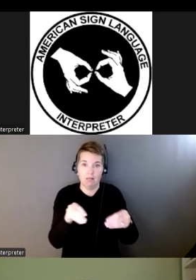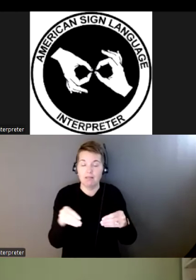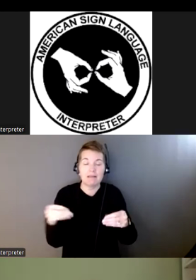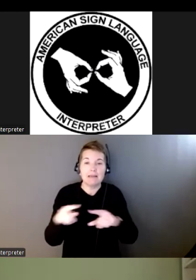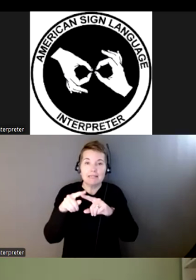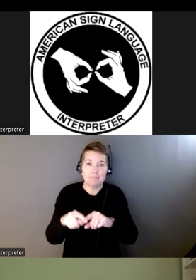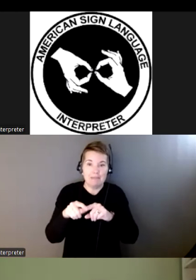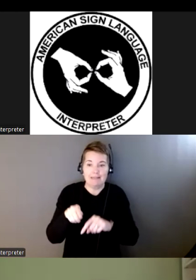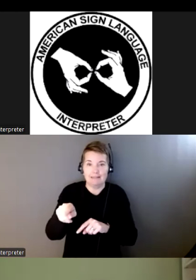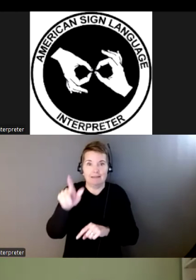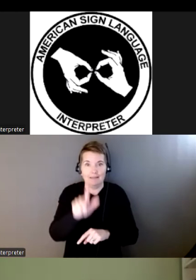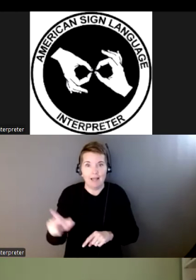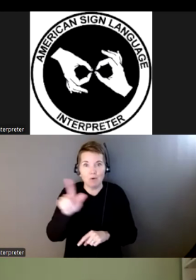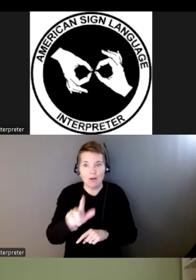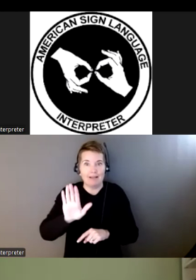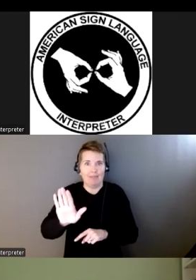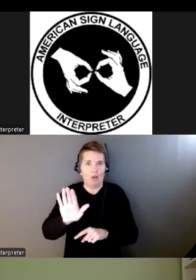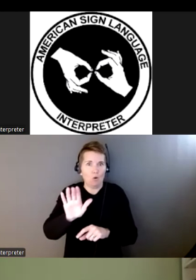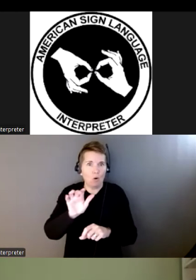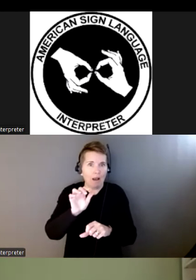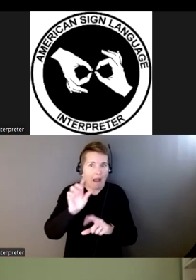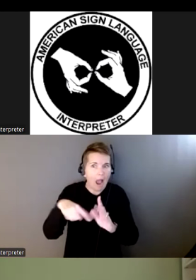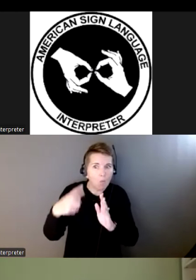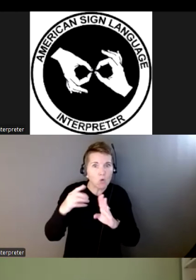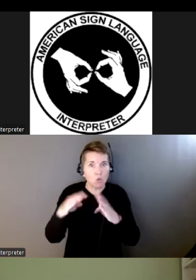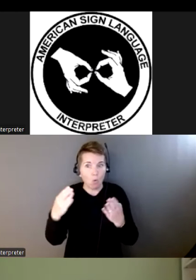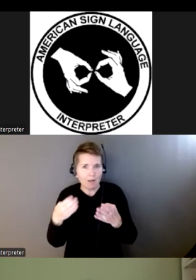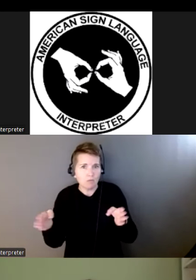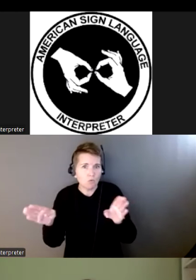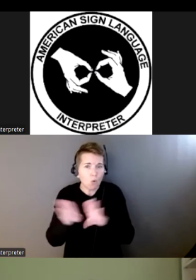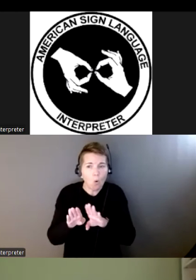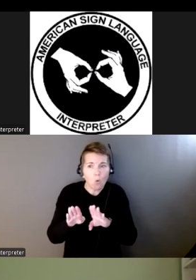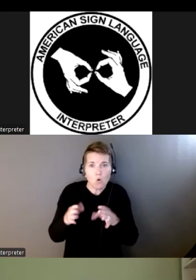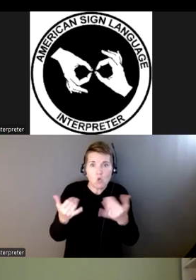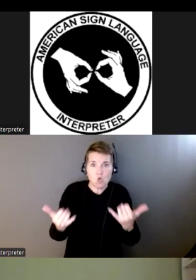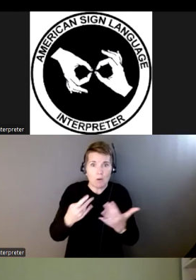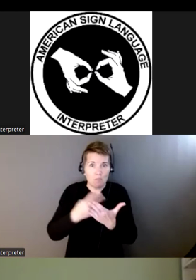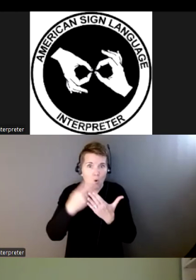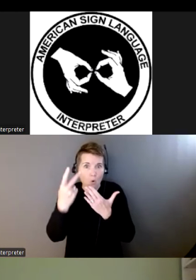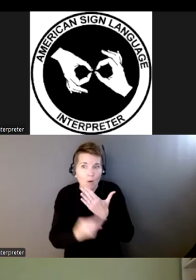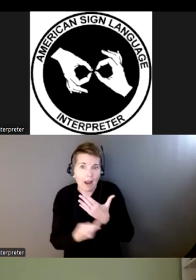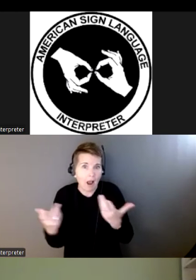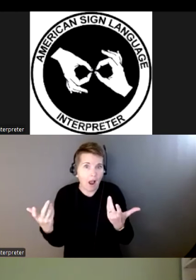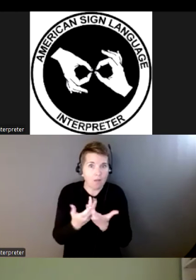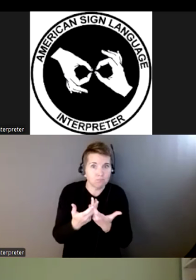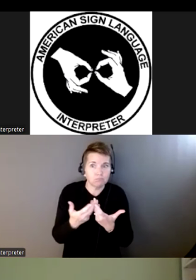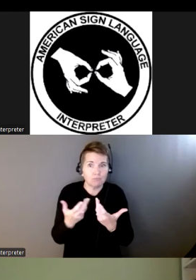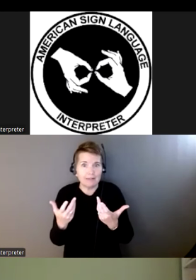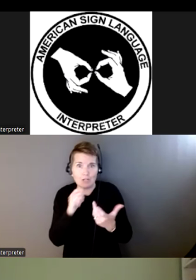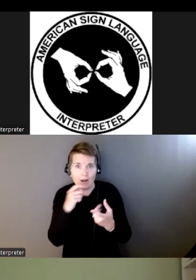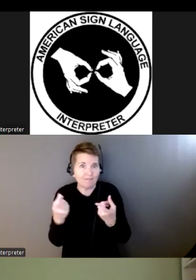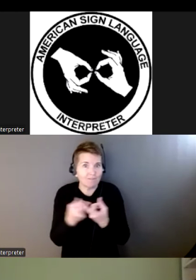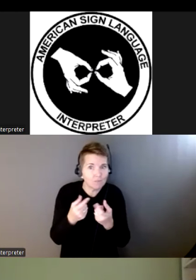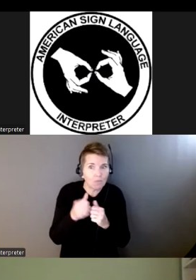working hours of assigned branch, their availability, their existing programming, and it will be all worked